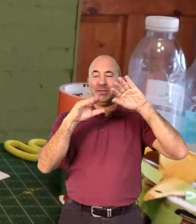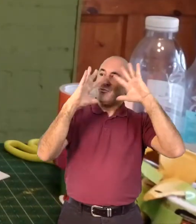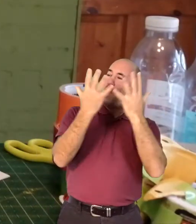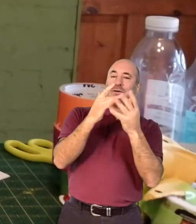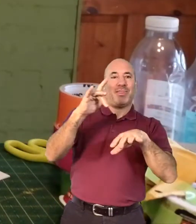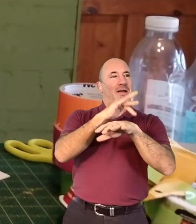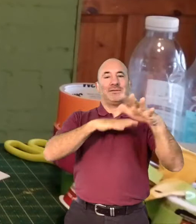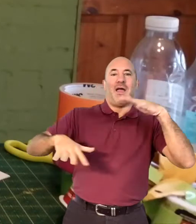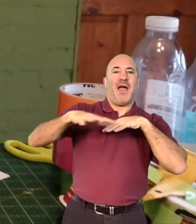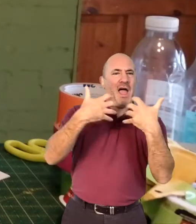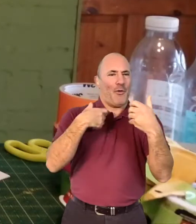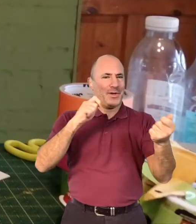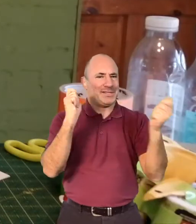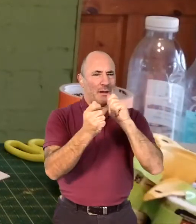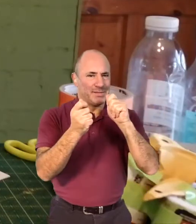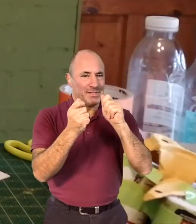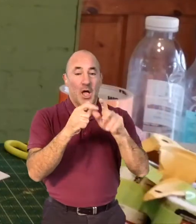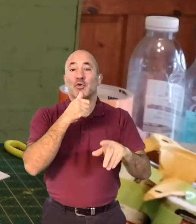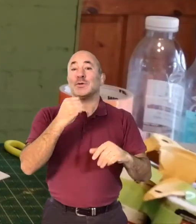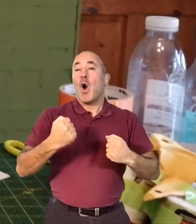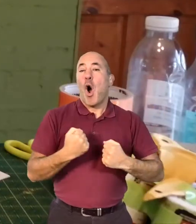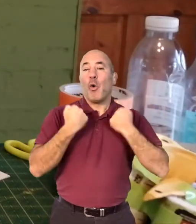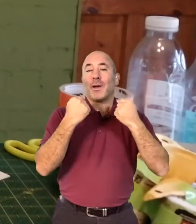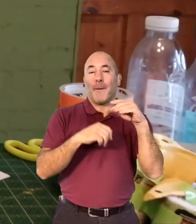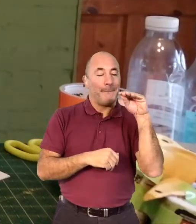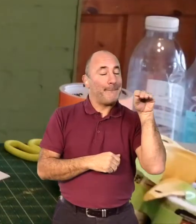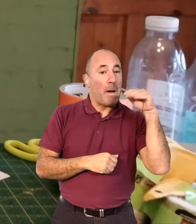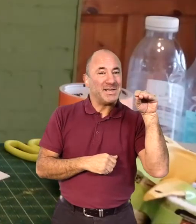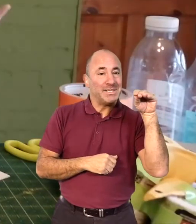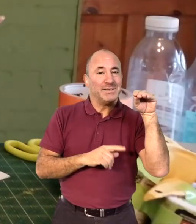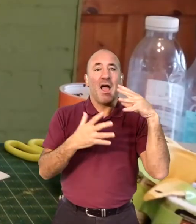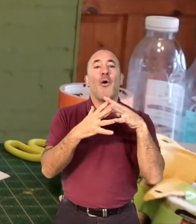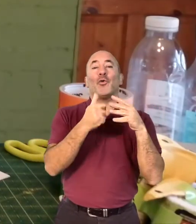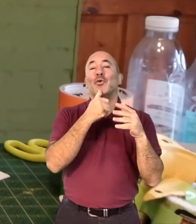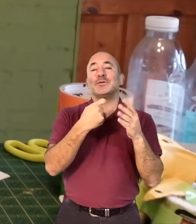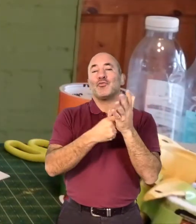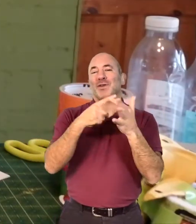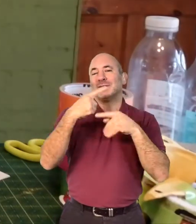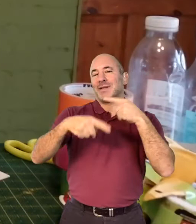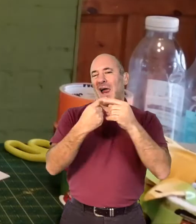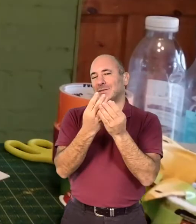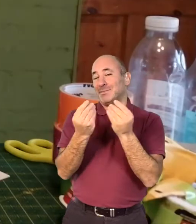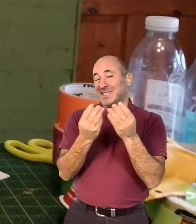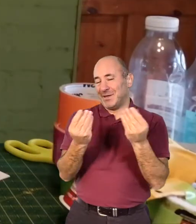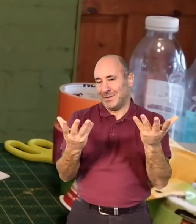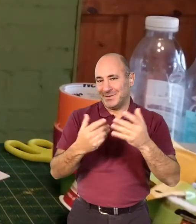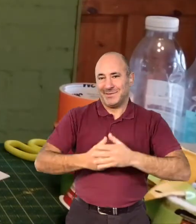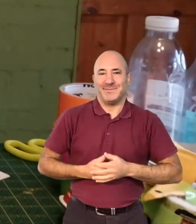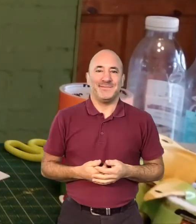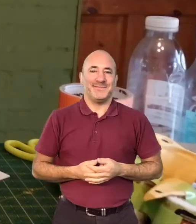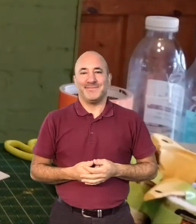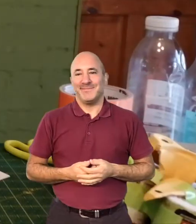and reimagined in new puppet theatre over the world, whilst making our very own puppet